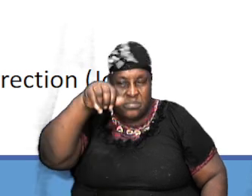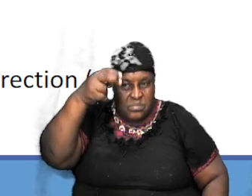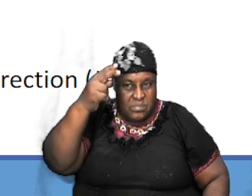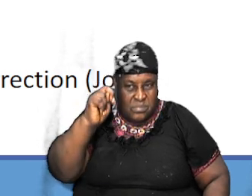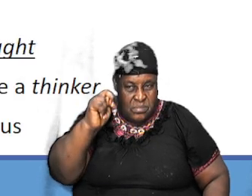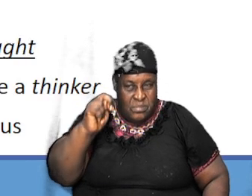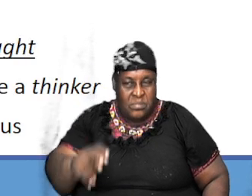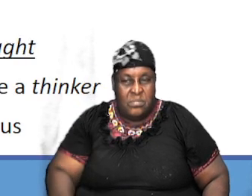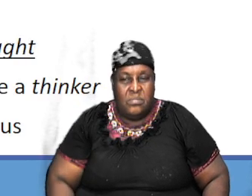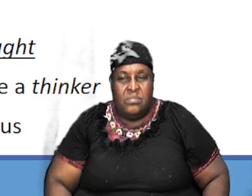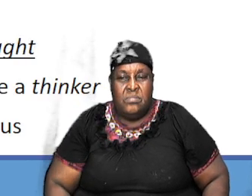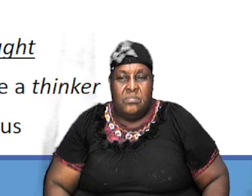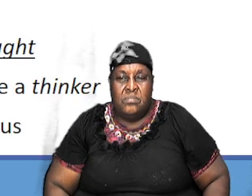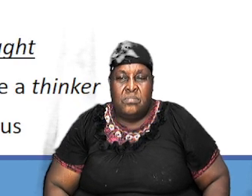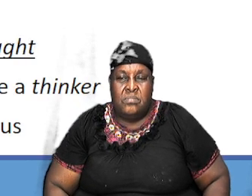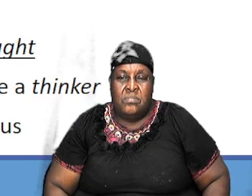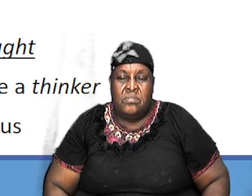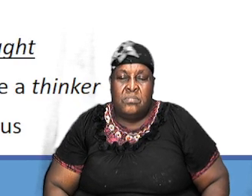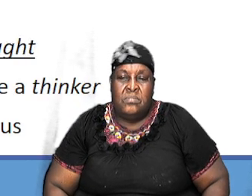21. Next slide.